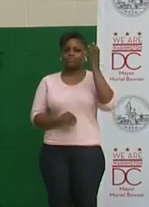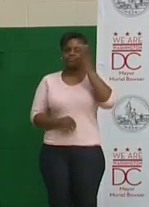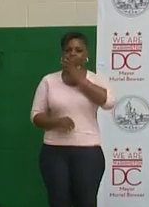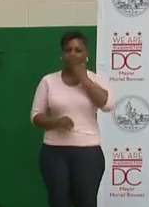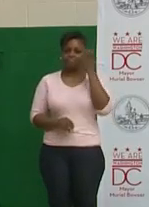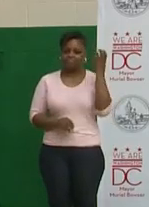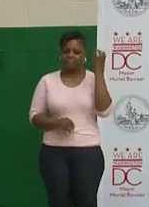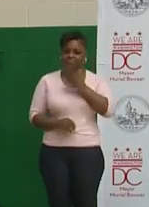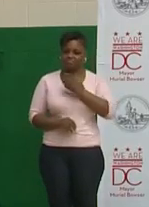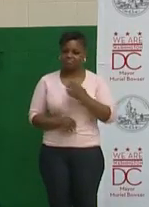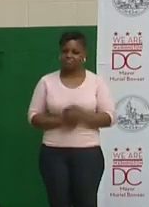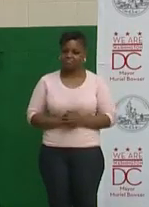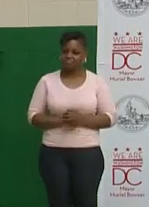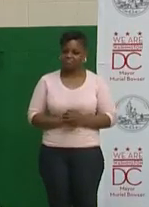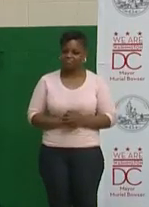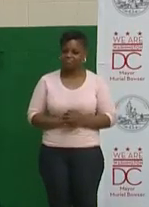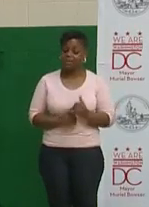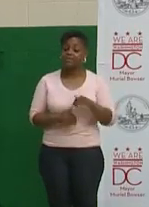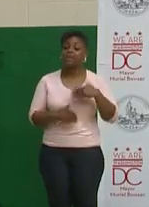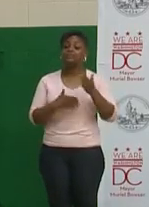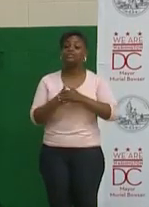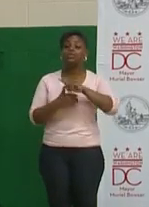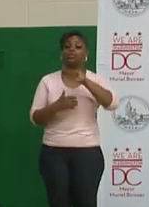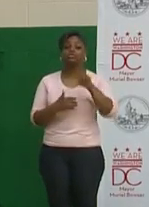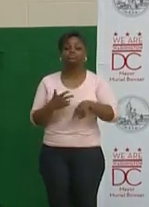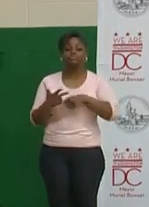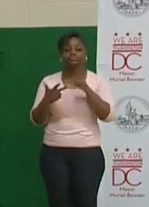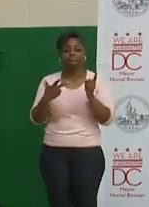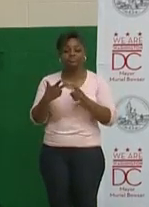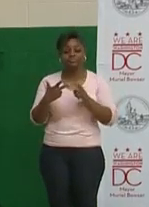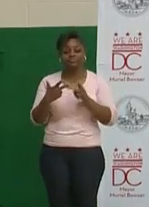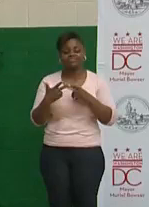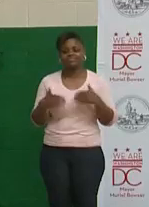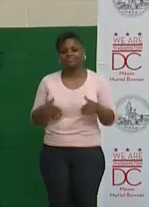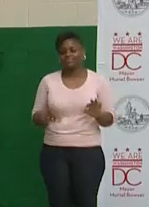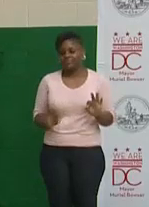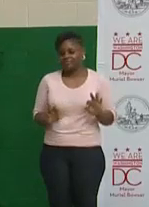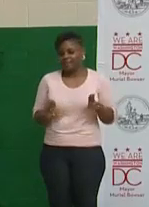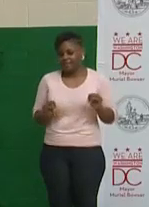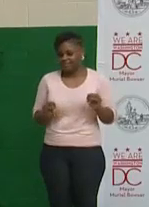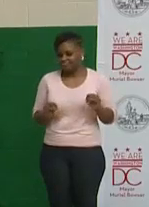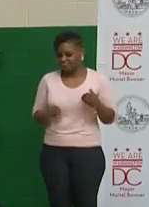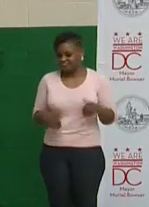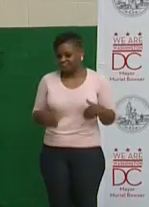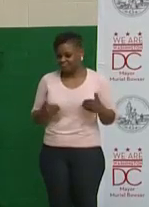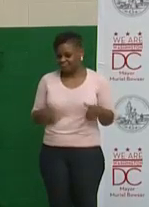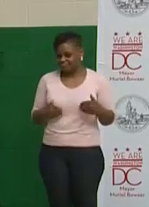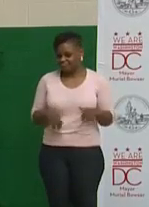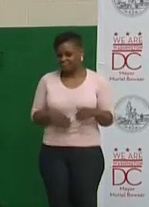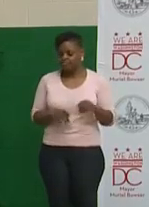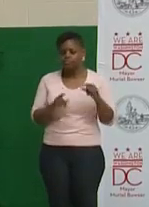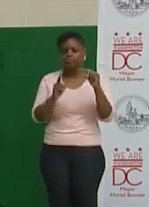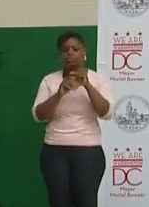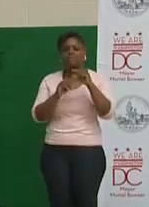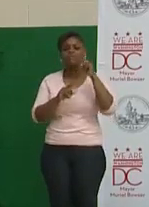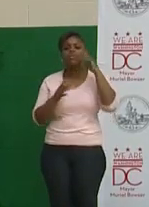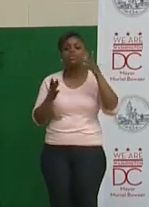next question. This is a fun one. We want to know what word comes to mind when you think about DC's